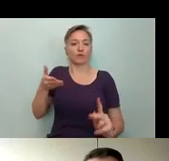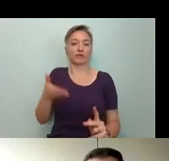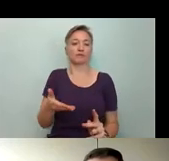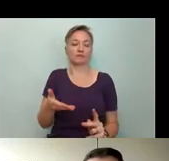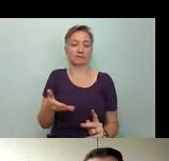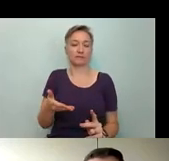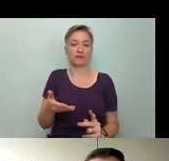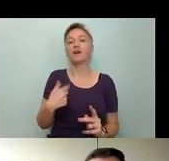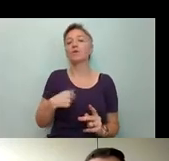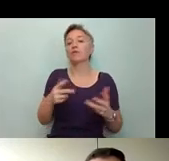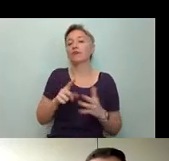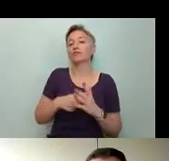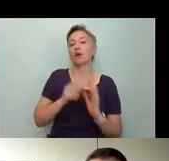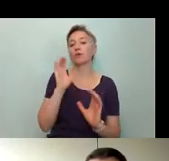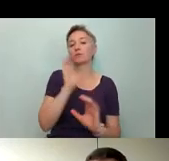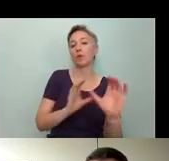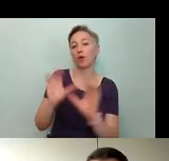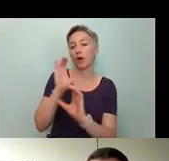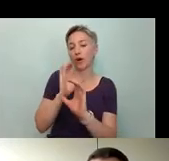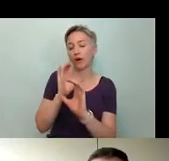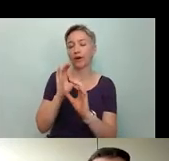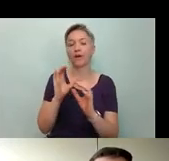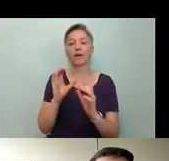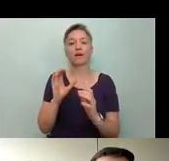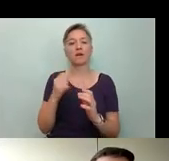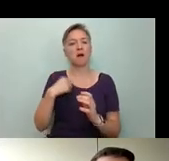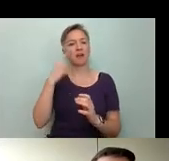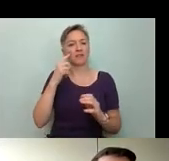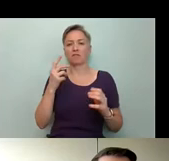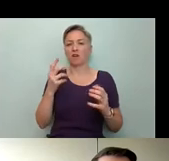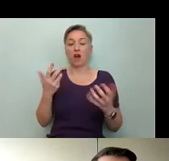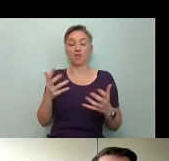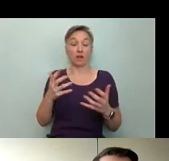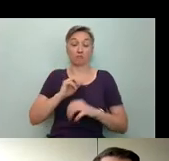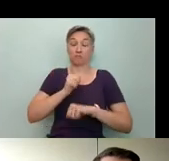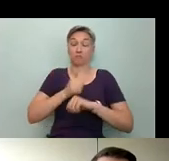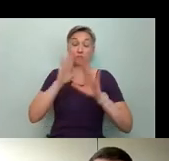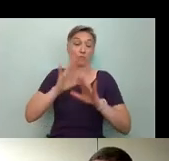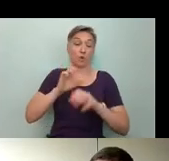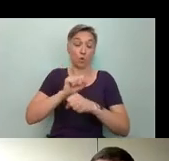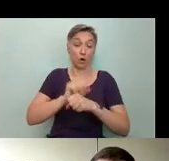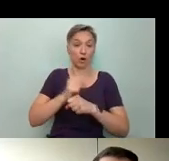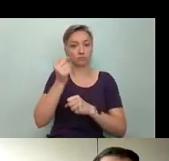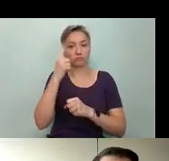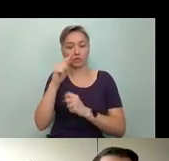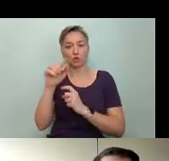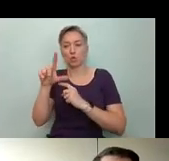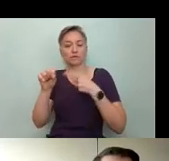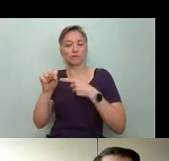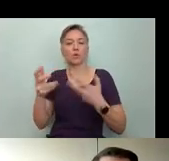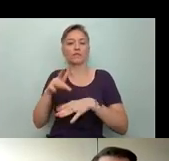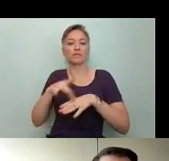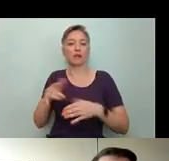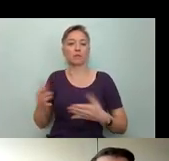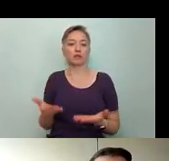to explore and have, I think, done some great work in understanding the tools we have available to us as an institution to be able